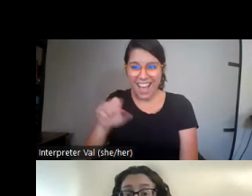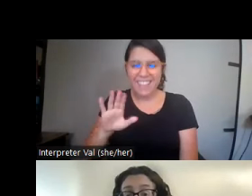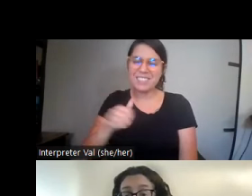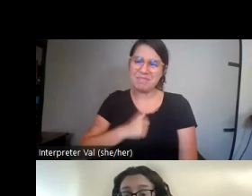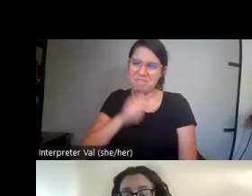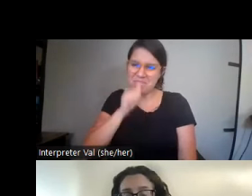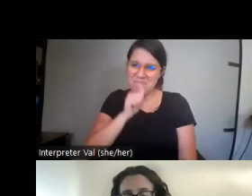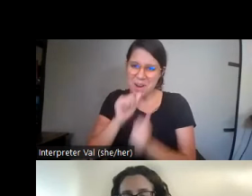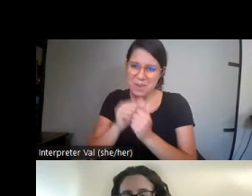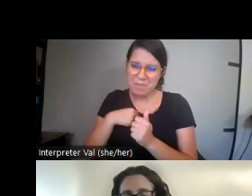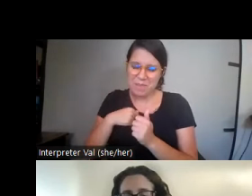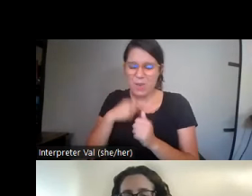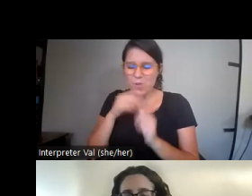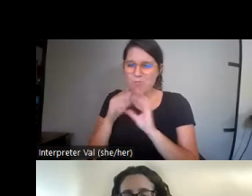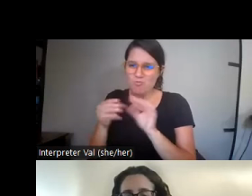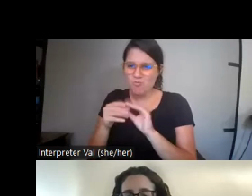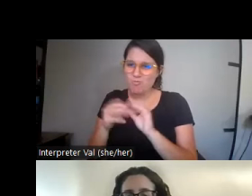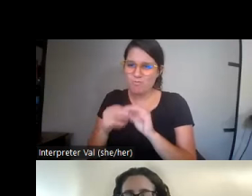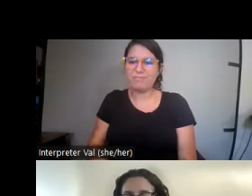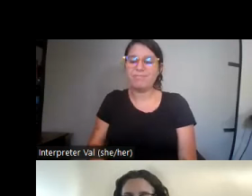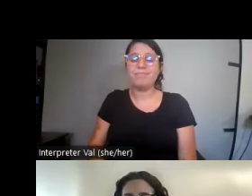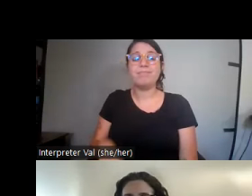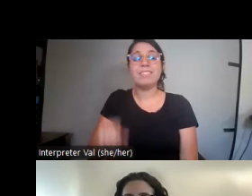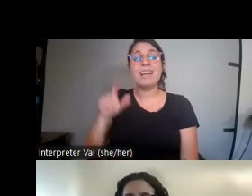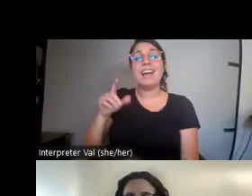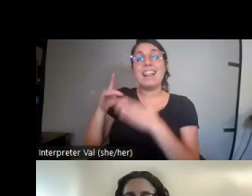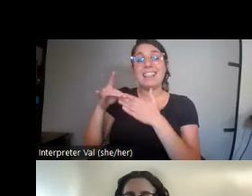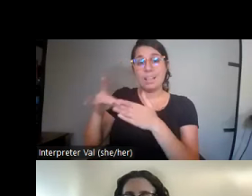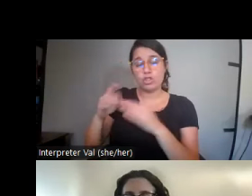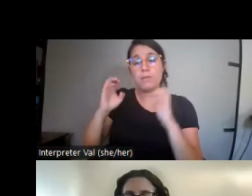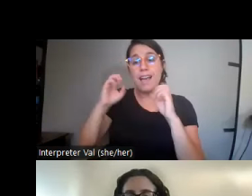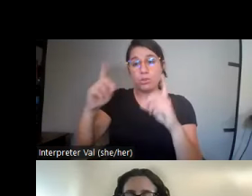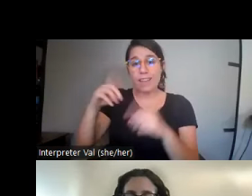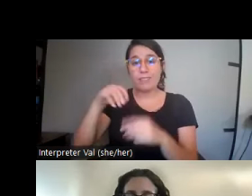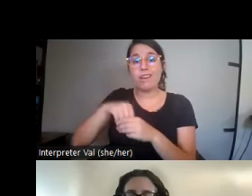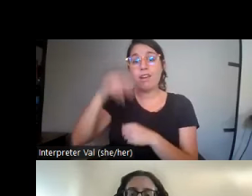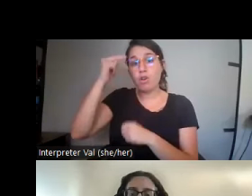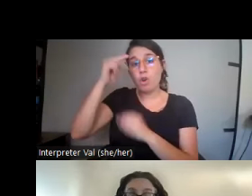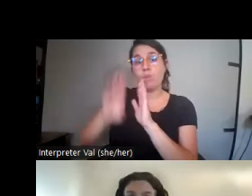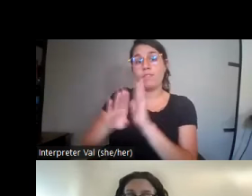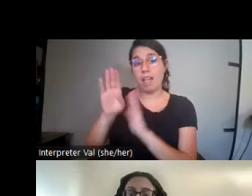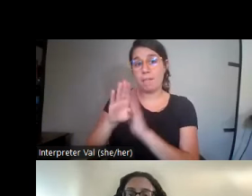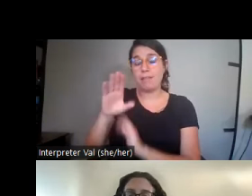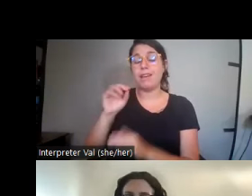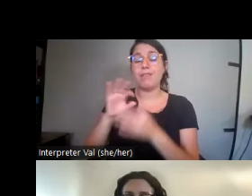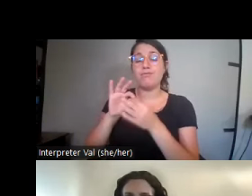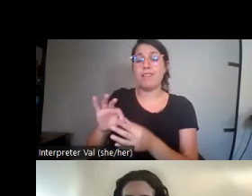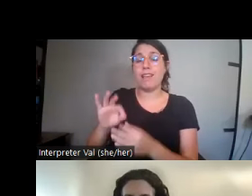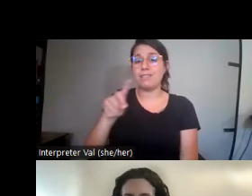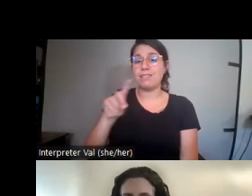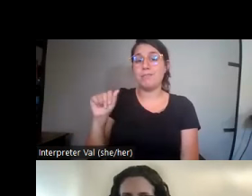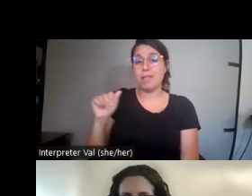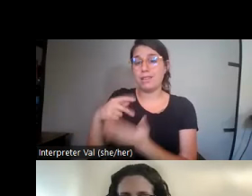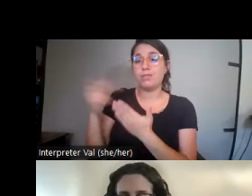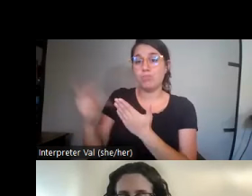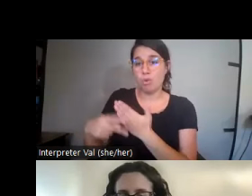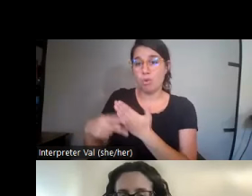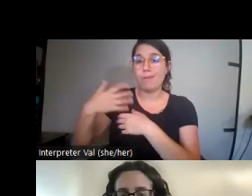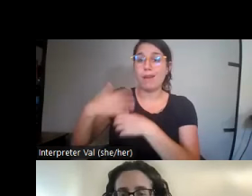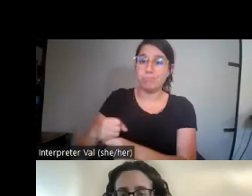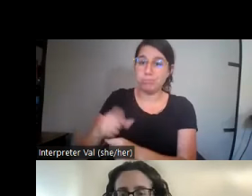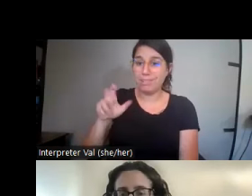LEND program, as Susanna said, stands for the Leadership Education in Neurodevelopmental and Related Disabilities program. It's a